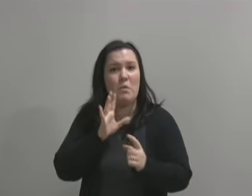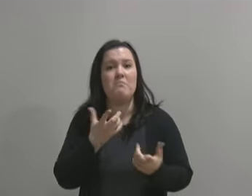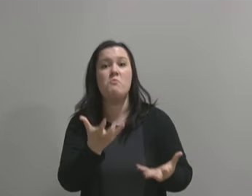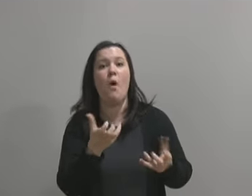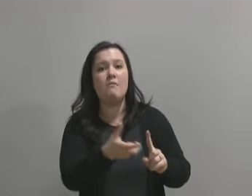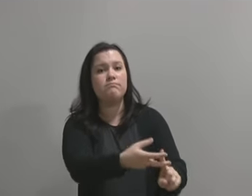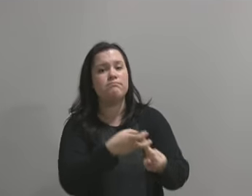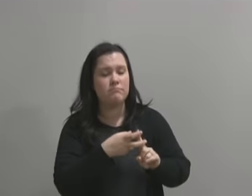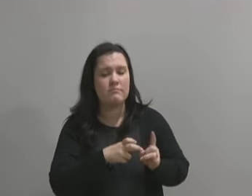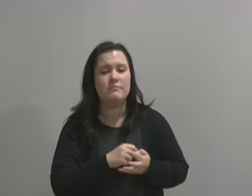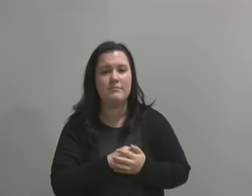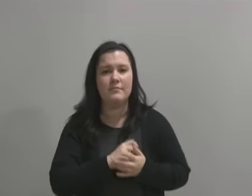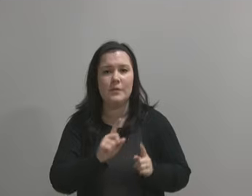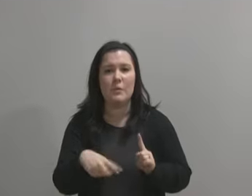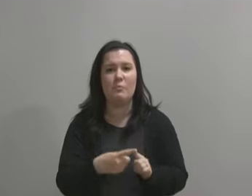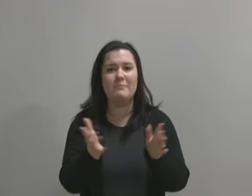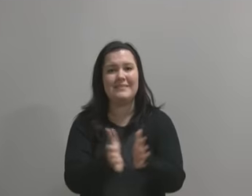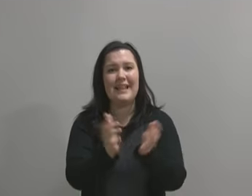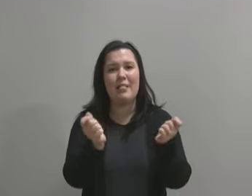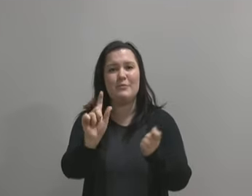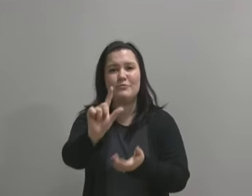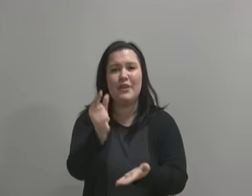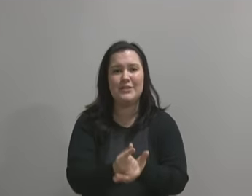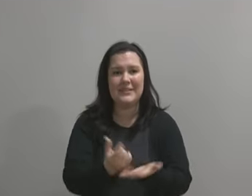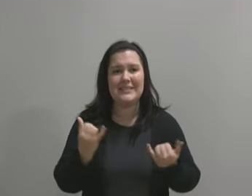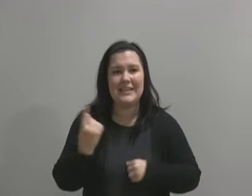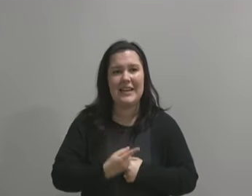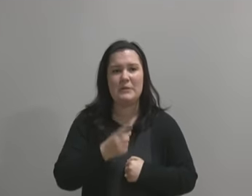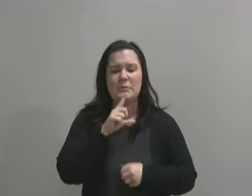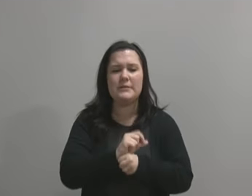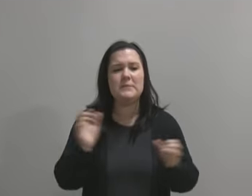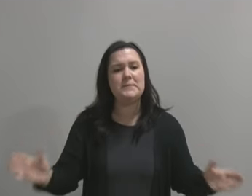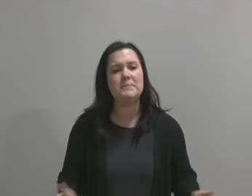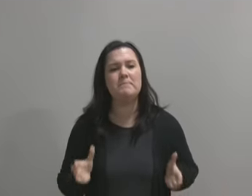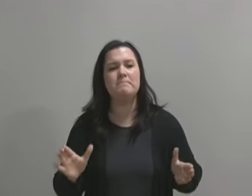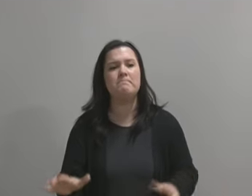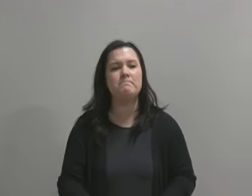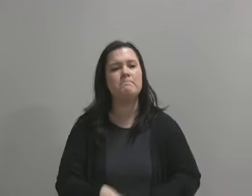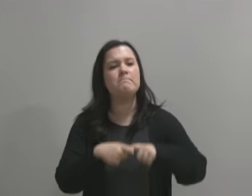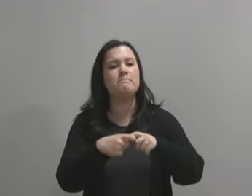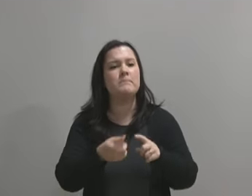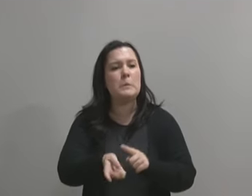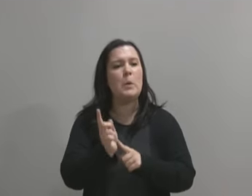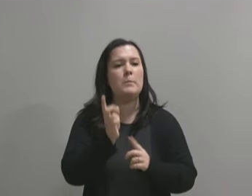we celebrate your graduation today, I encourage you to take a moment and